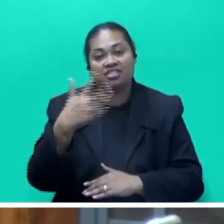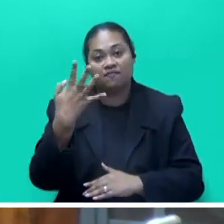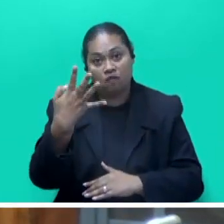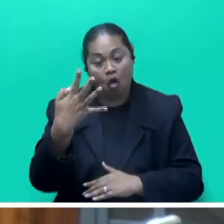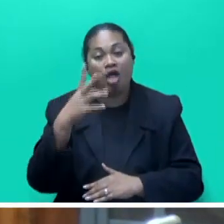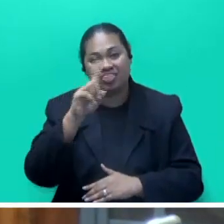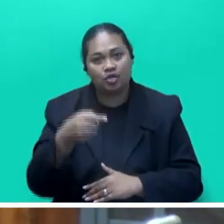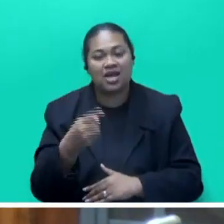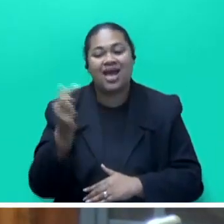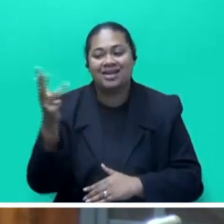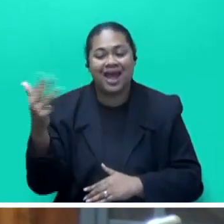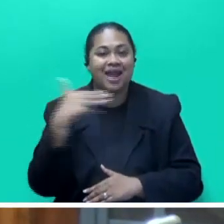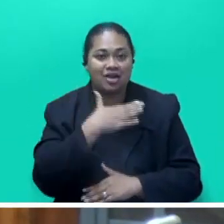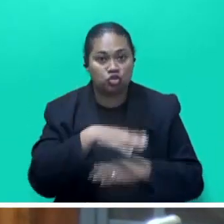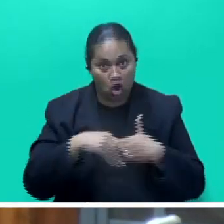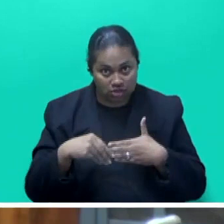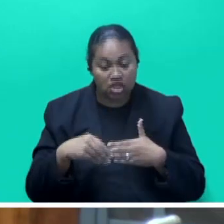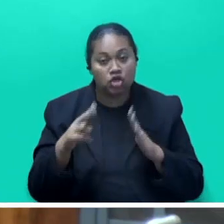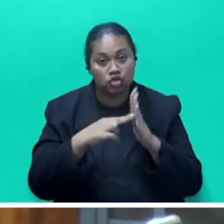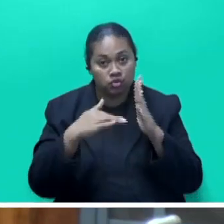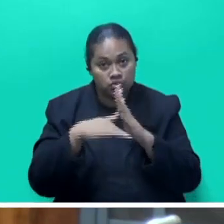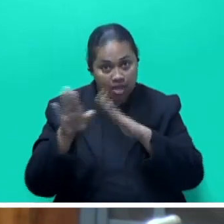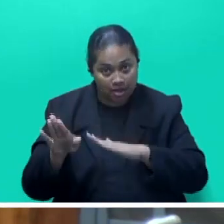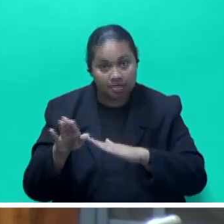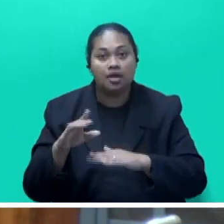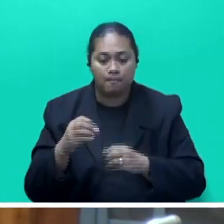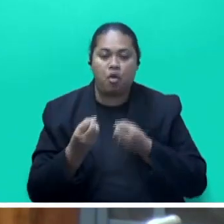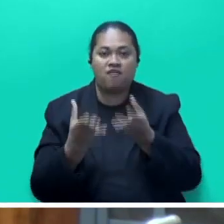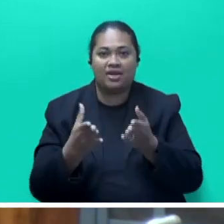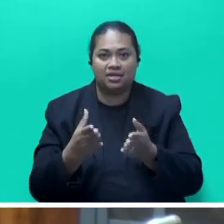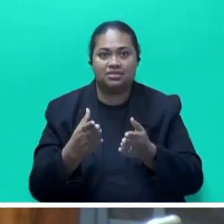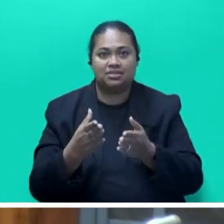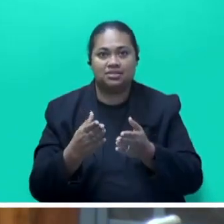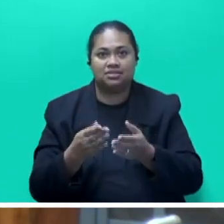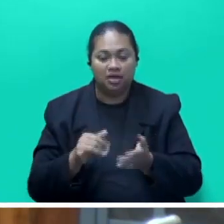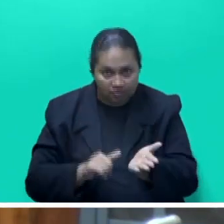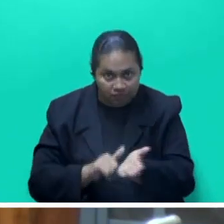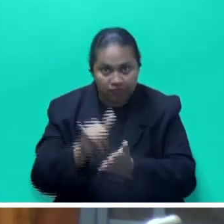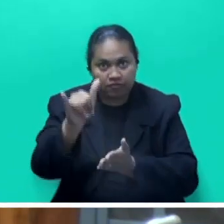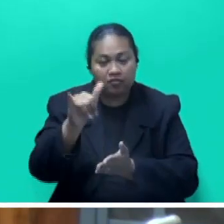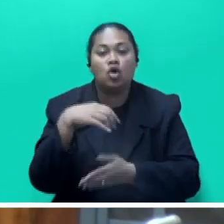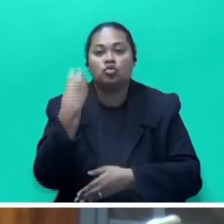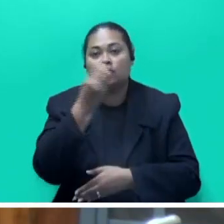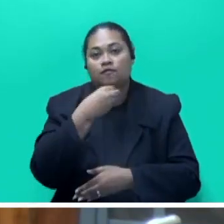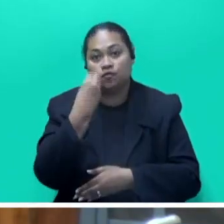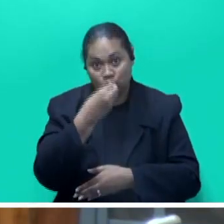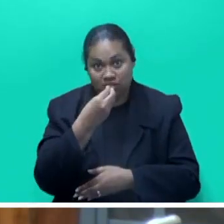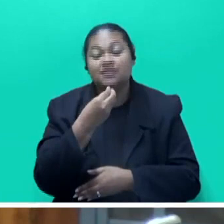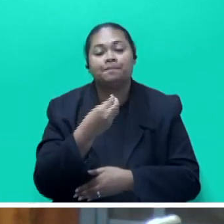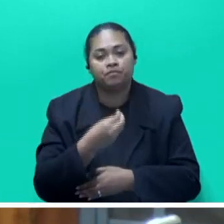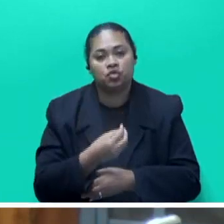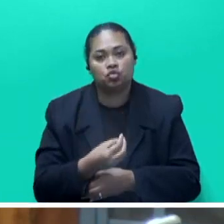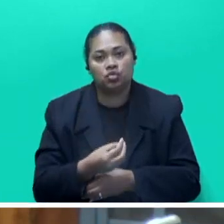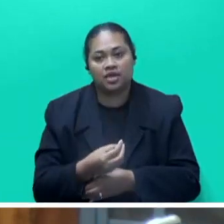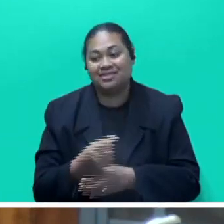$184,900. The New Zealand government provided strategic airlift, food and accommodation to the Fiji Emergency Response Team. For